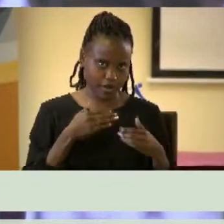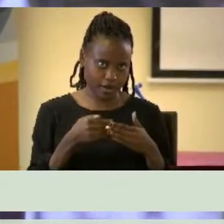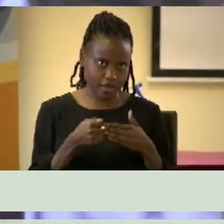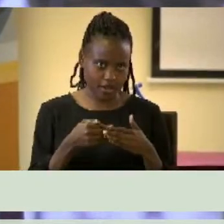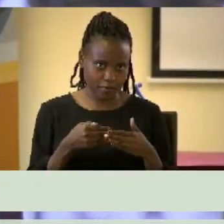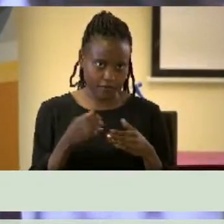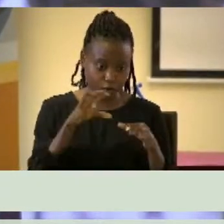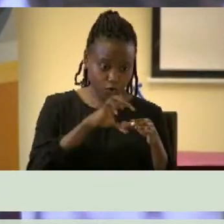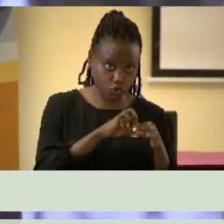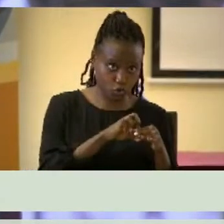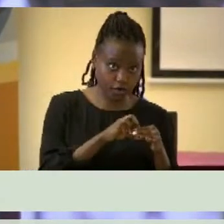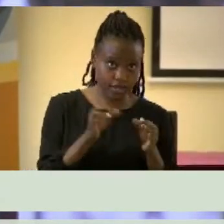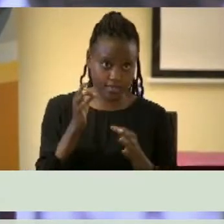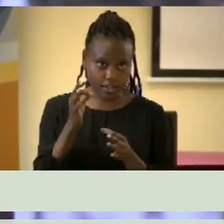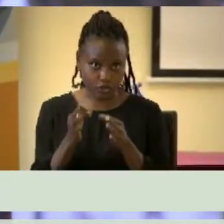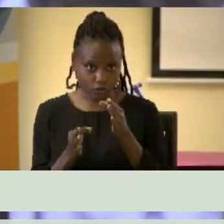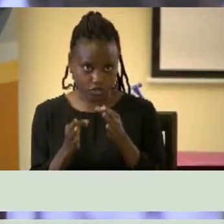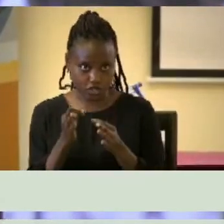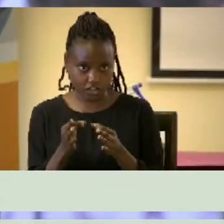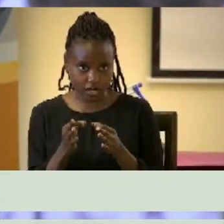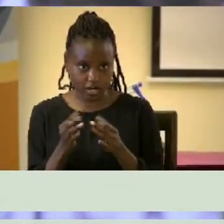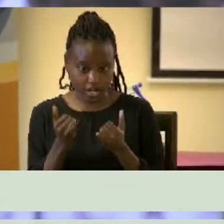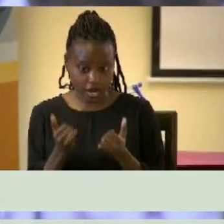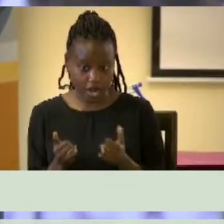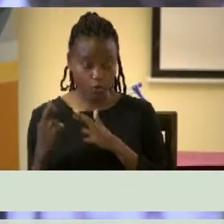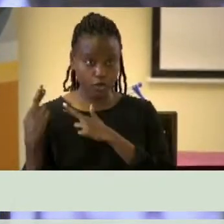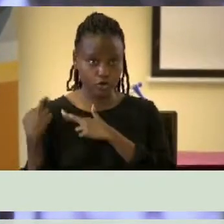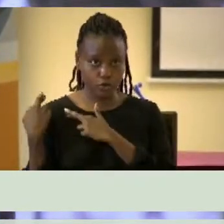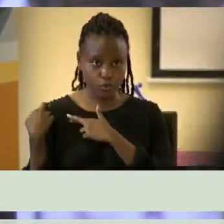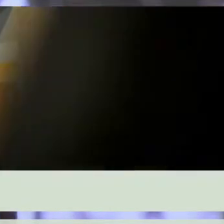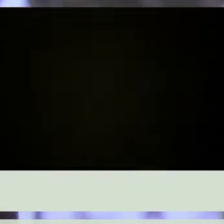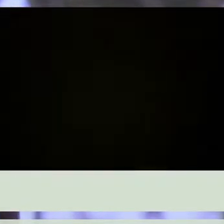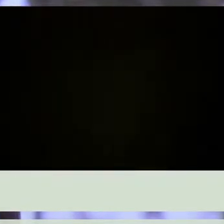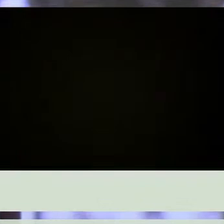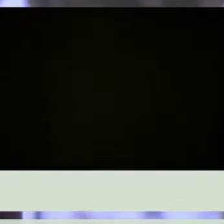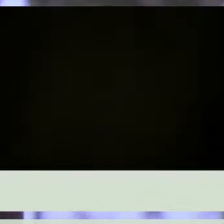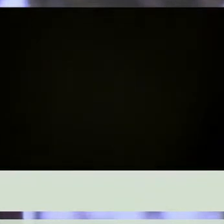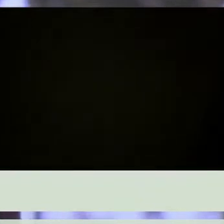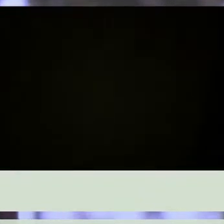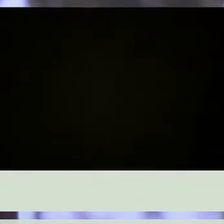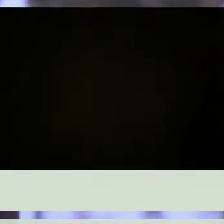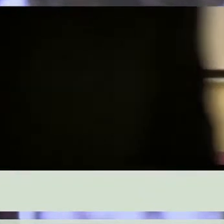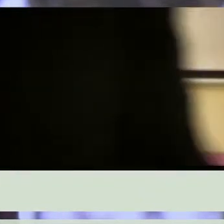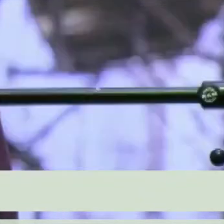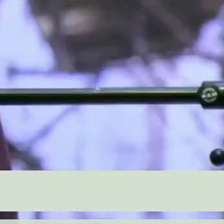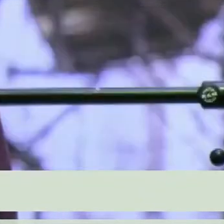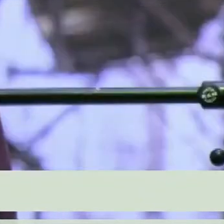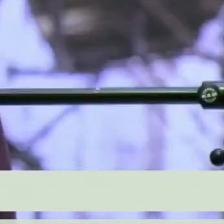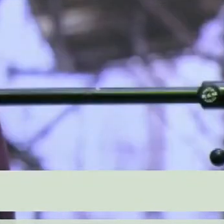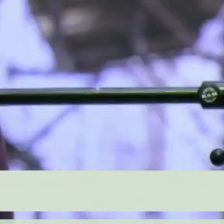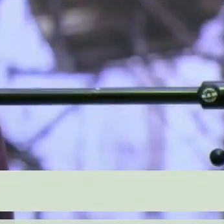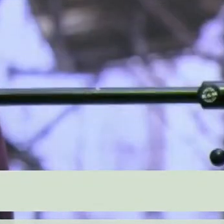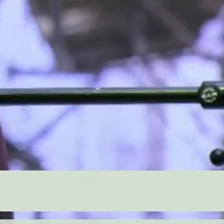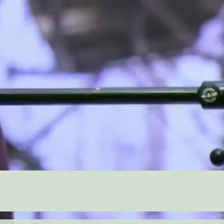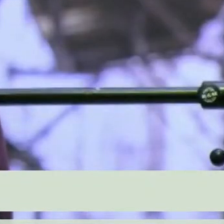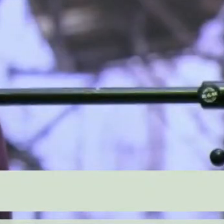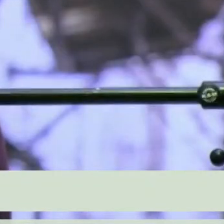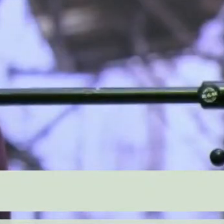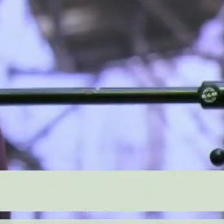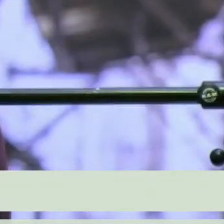before joining the judiciary in my current role, I served at the Federation of Women Lawyers, FIDA Kenya,